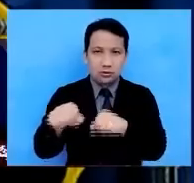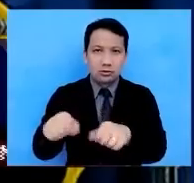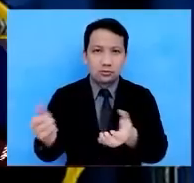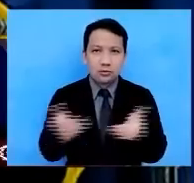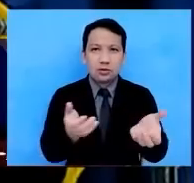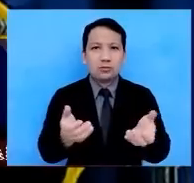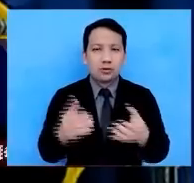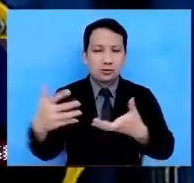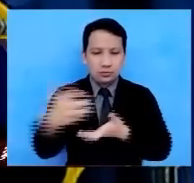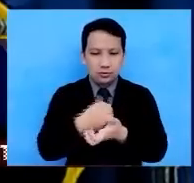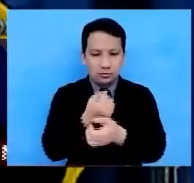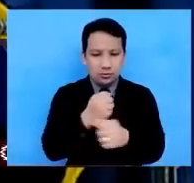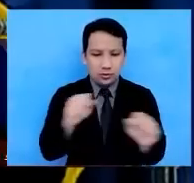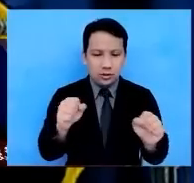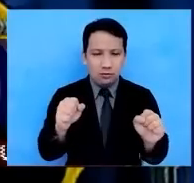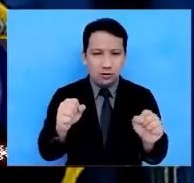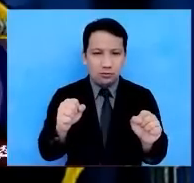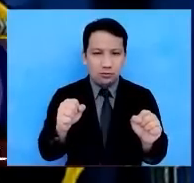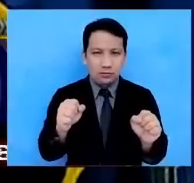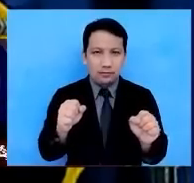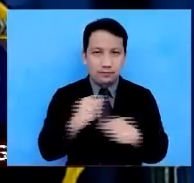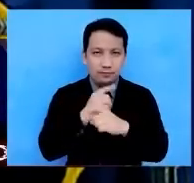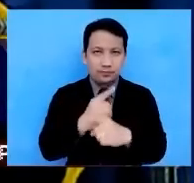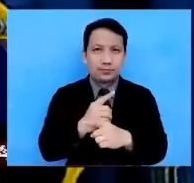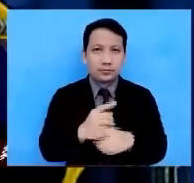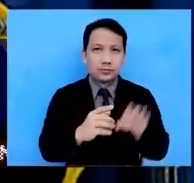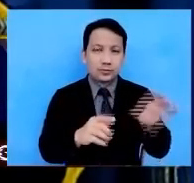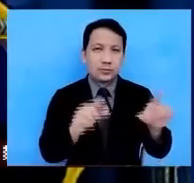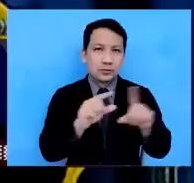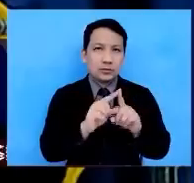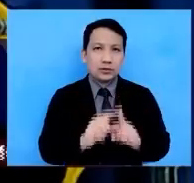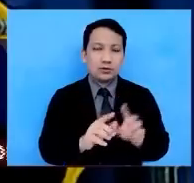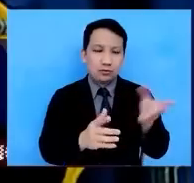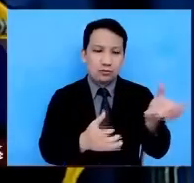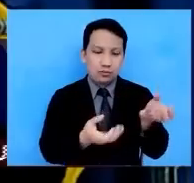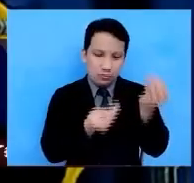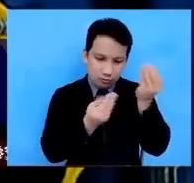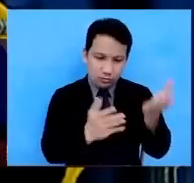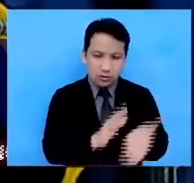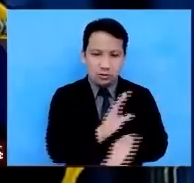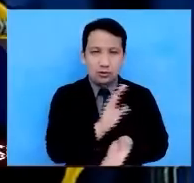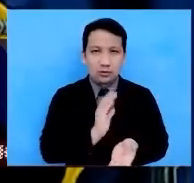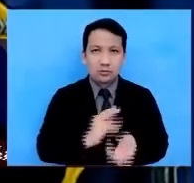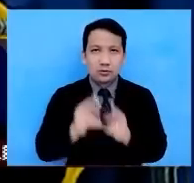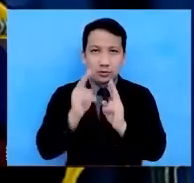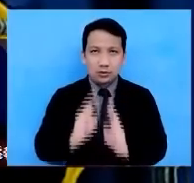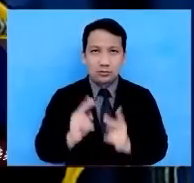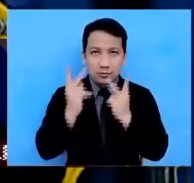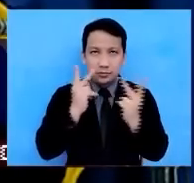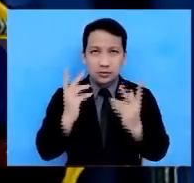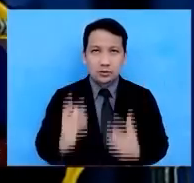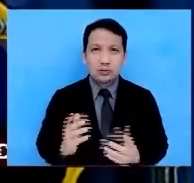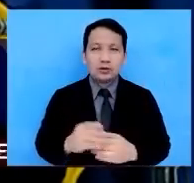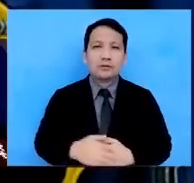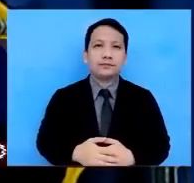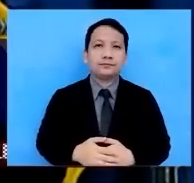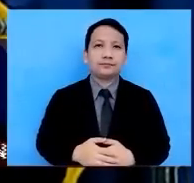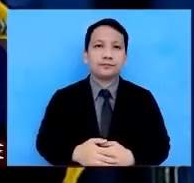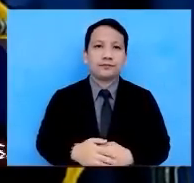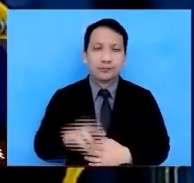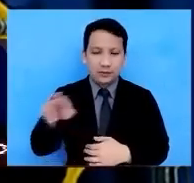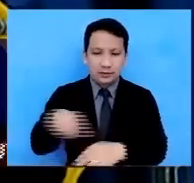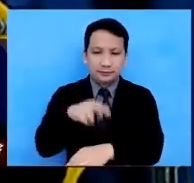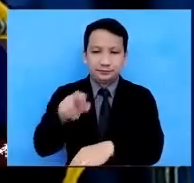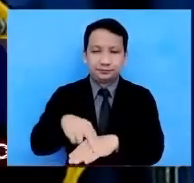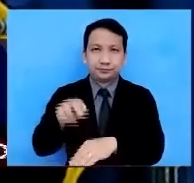collective security and defense. That's the word of our Honorable Visitor. In the region where nations